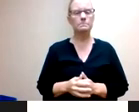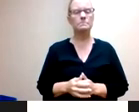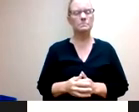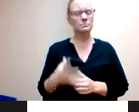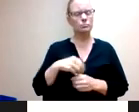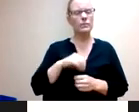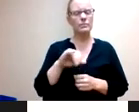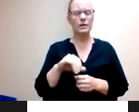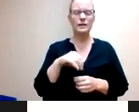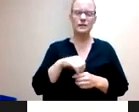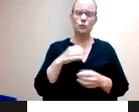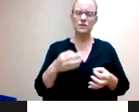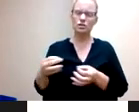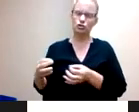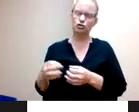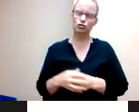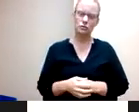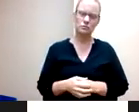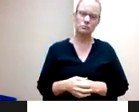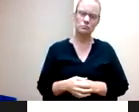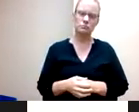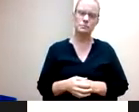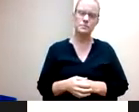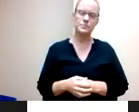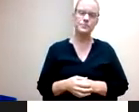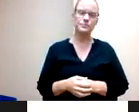that into the decisions that are being made. Next.